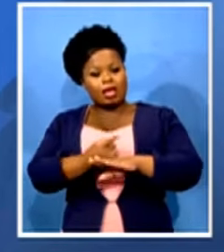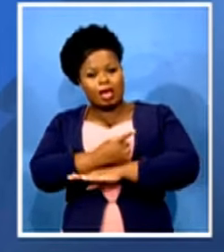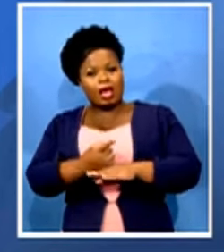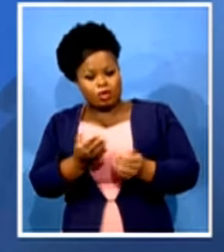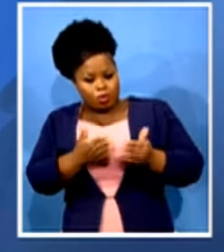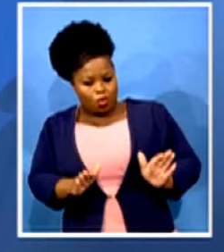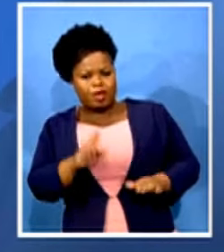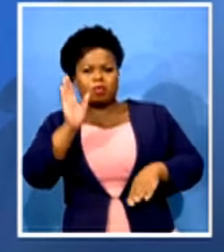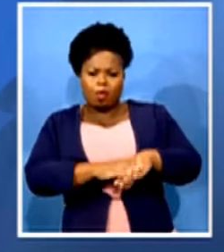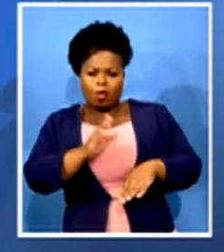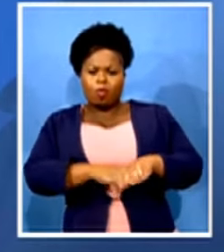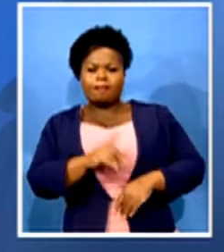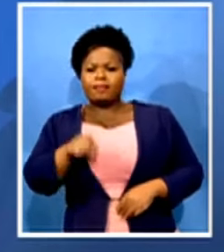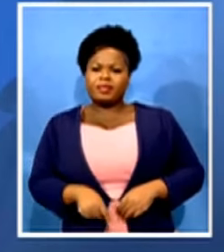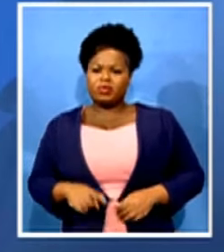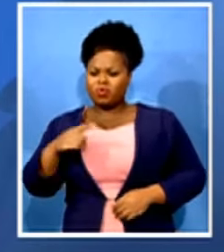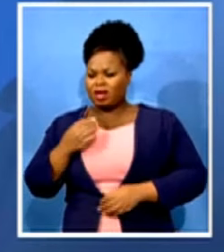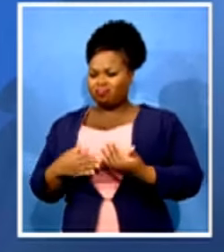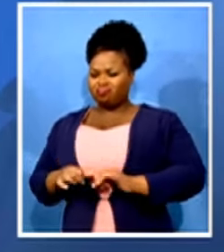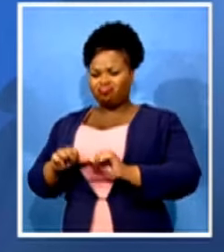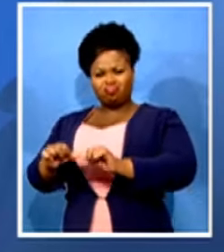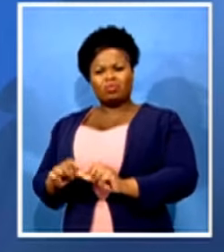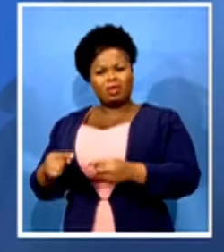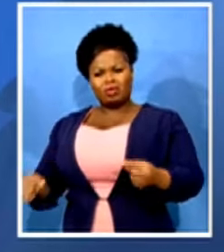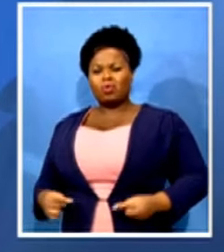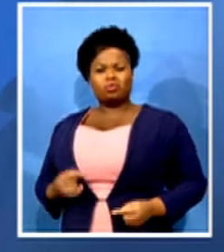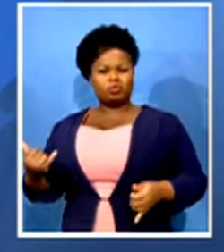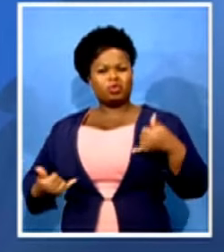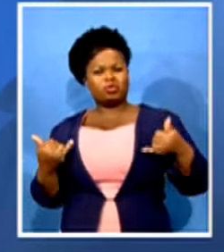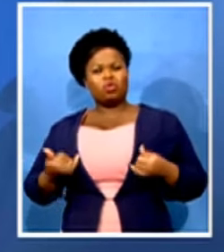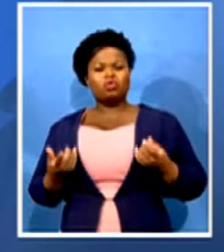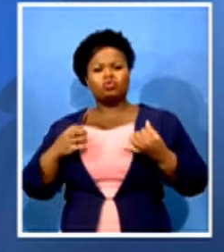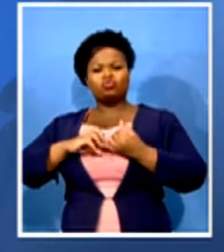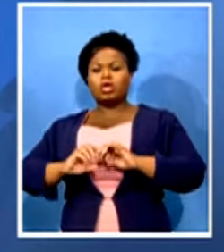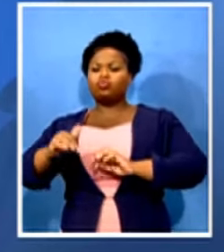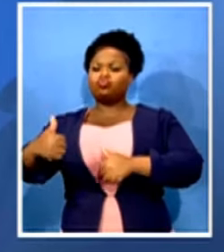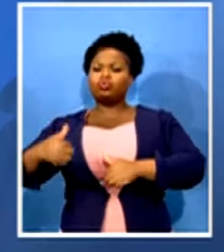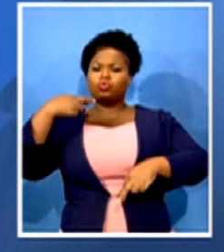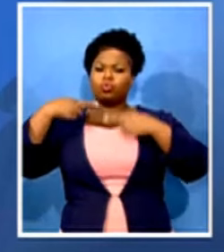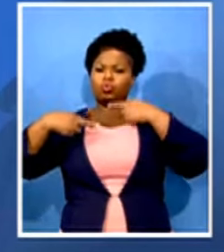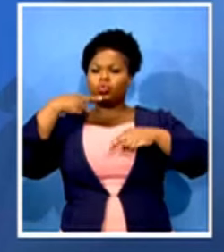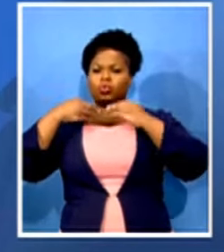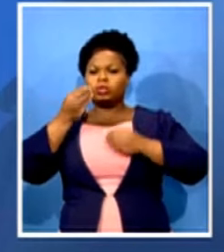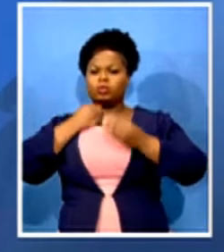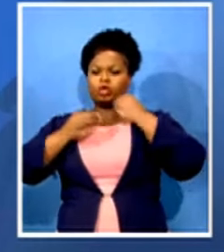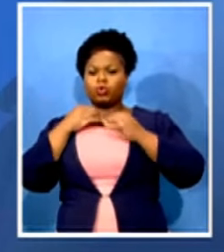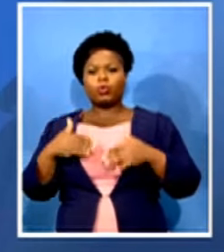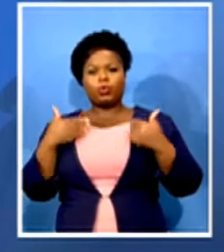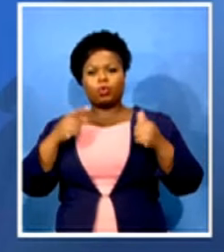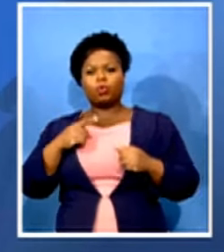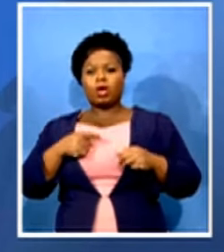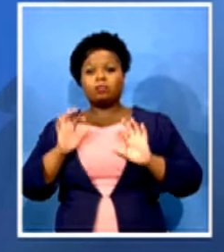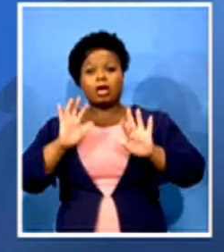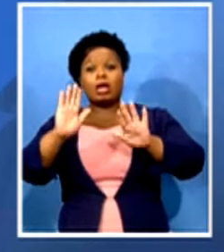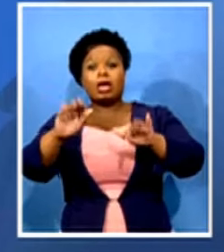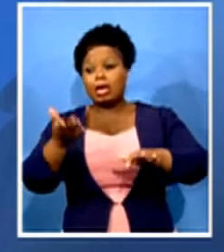enjoy the experience of a fine dining course meal when we've got to be pushed out of your restaurant at 8 o'clock and we've got to meet curfew at